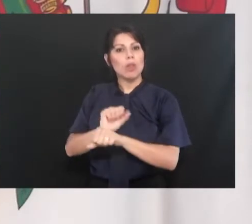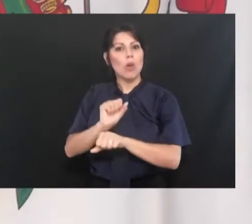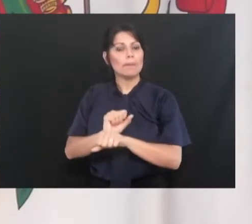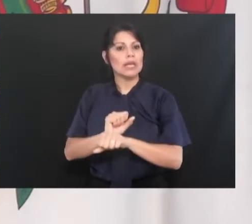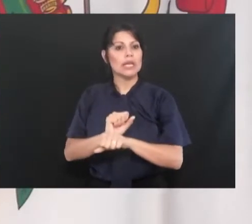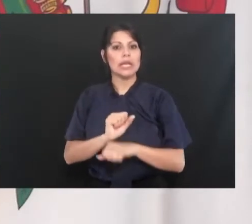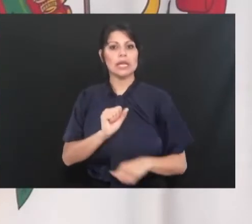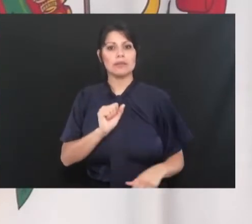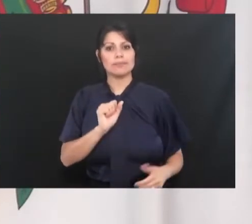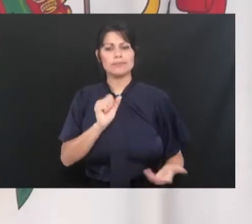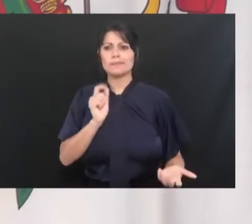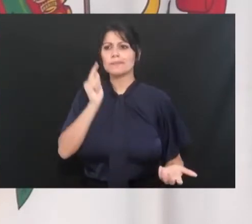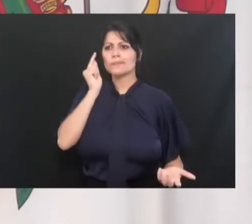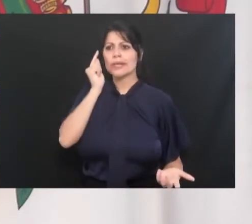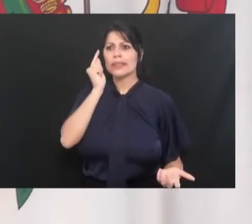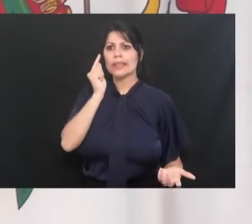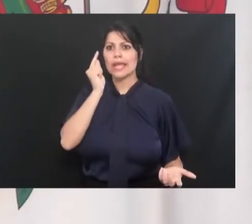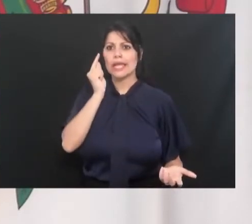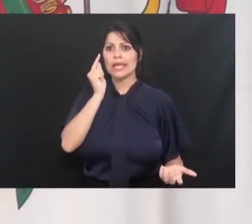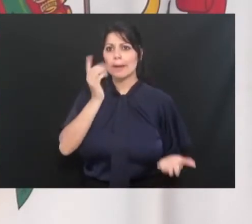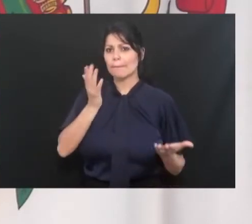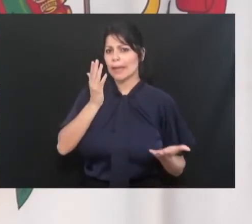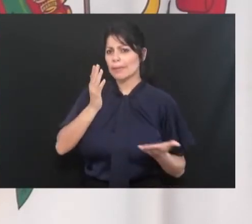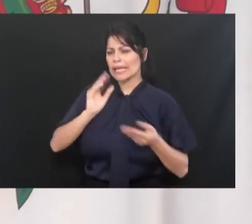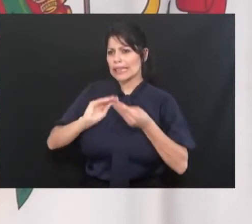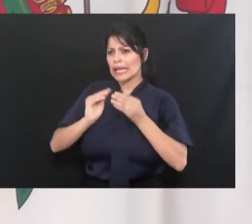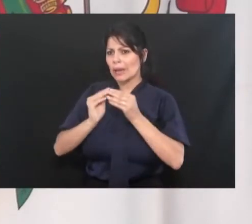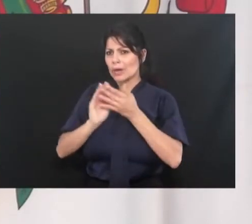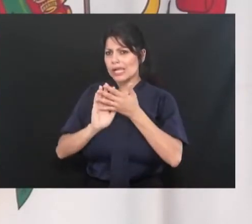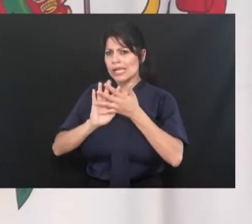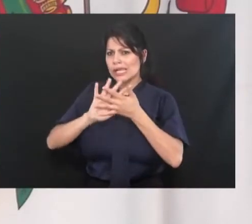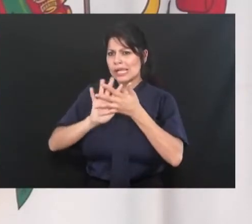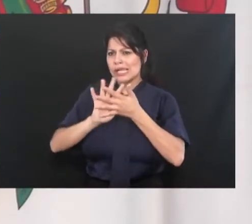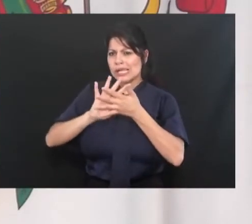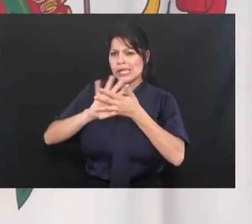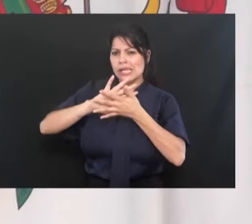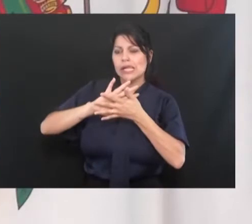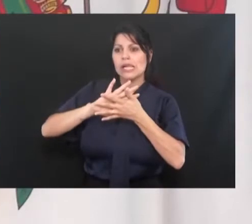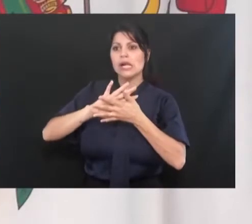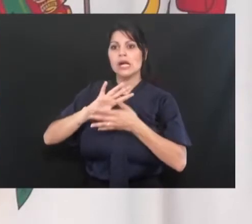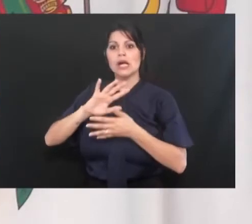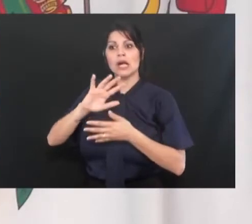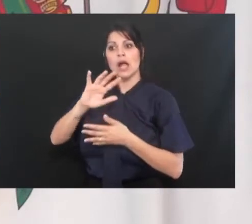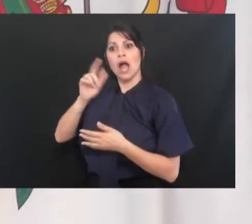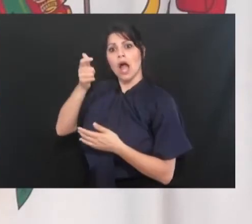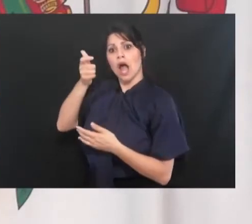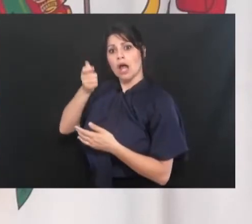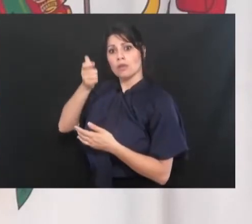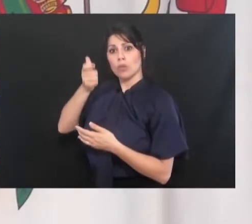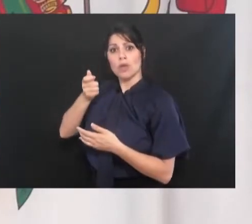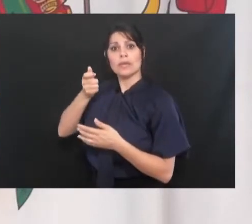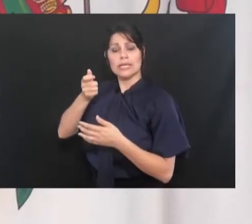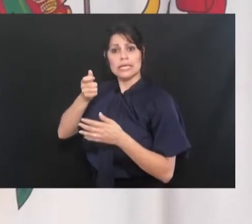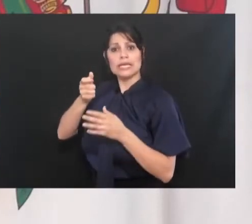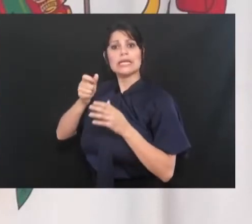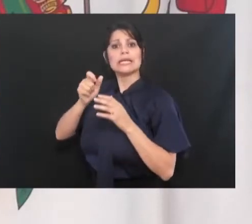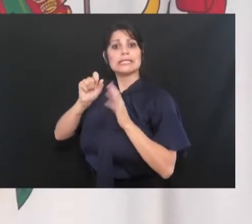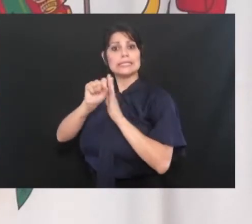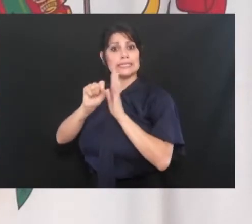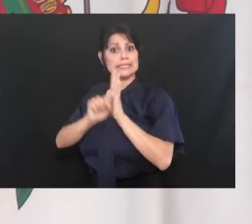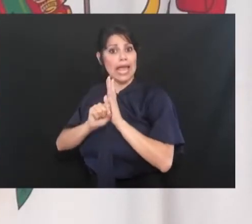have this skewed somewhat and everything, but the number of unemployed state residents decreased